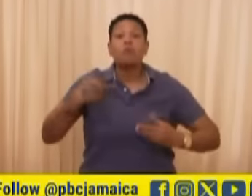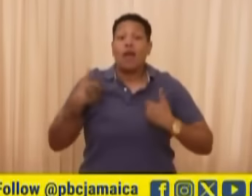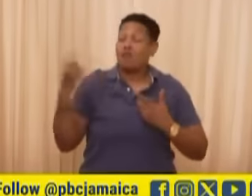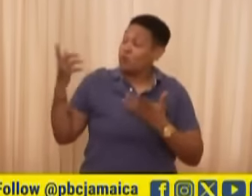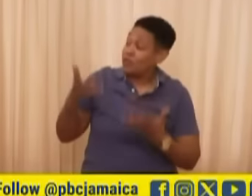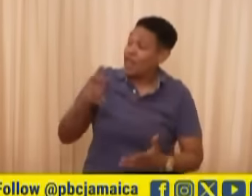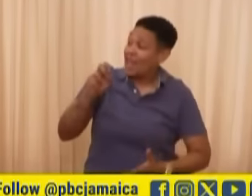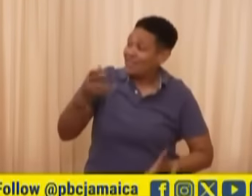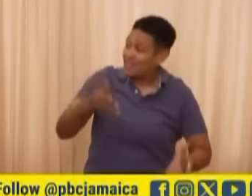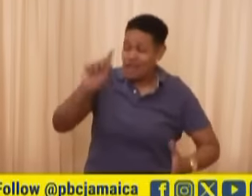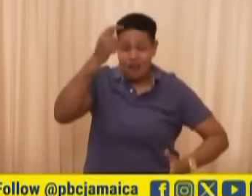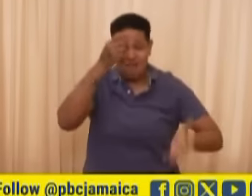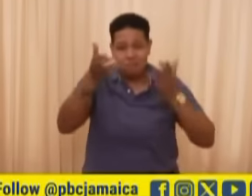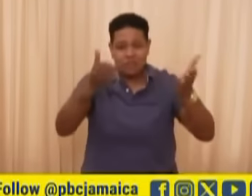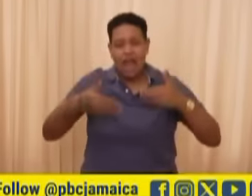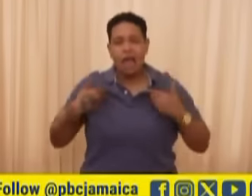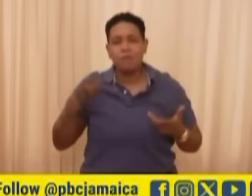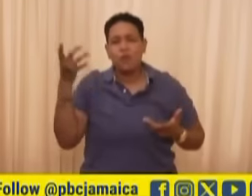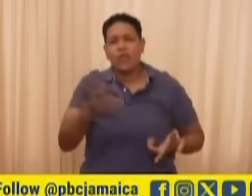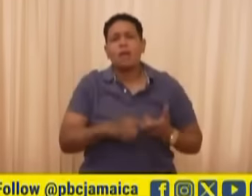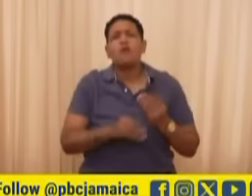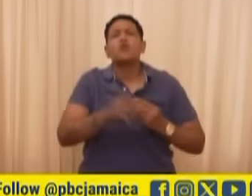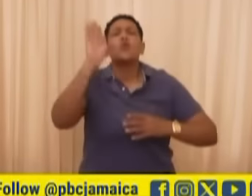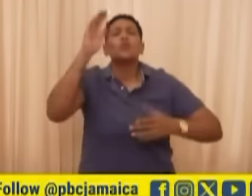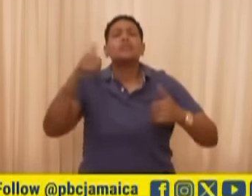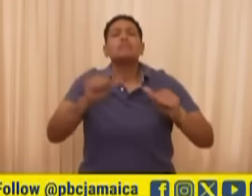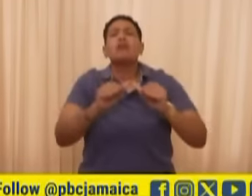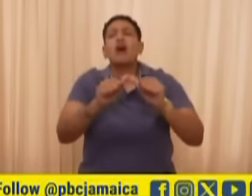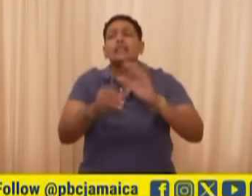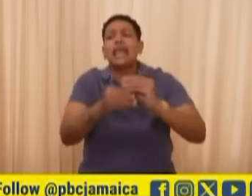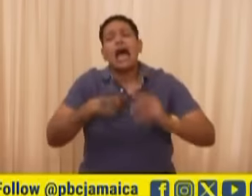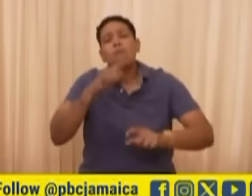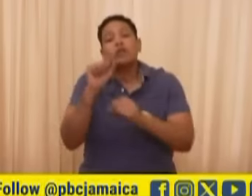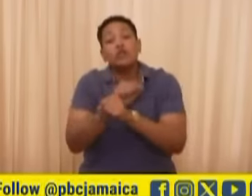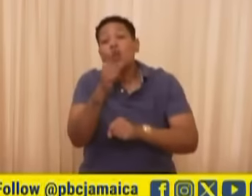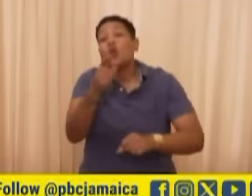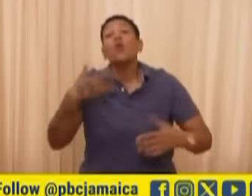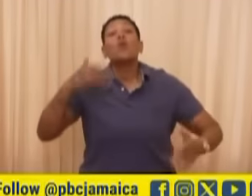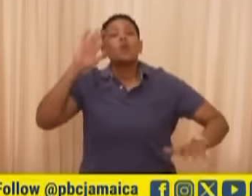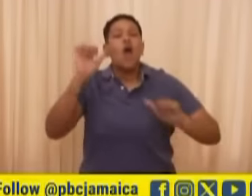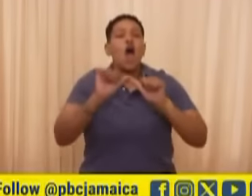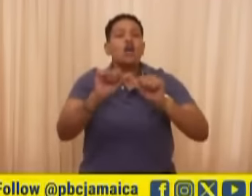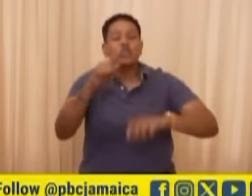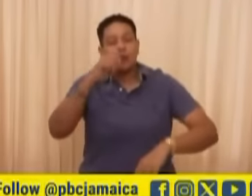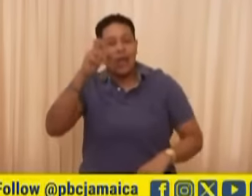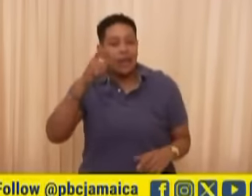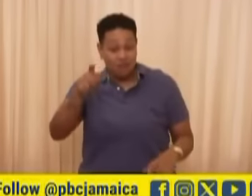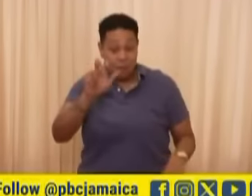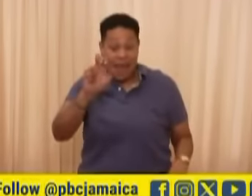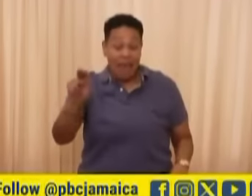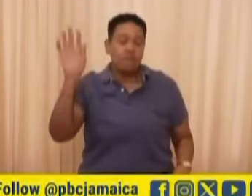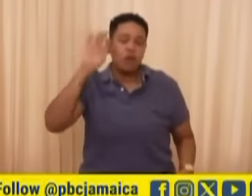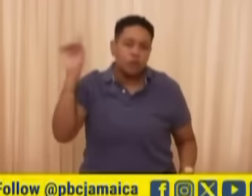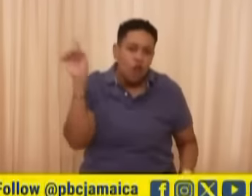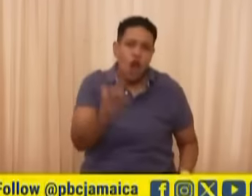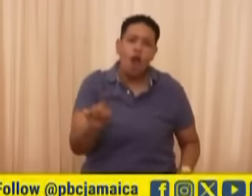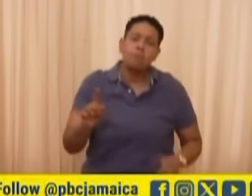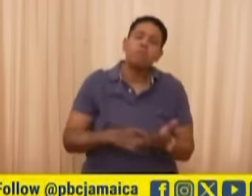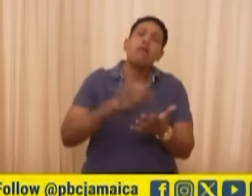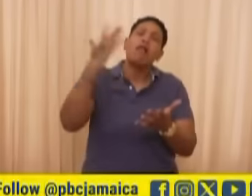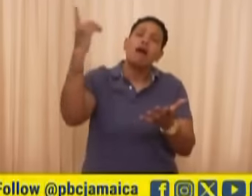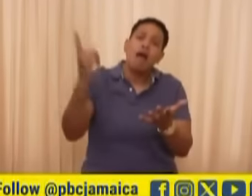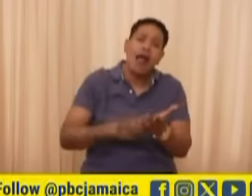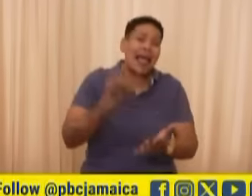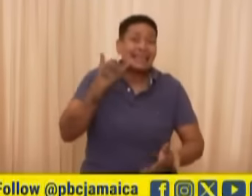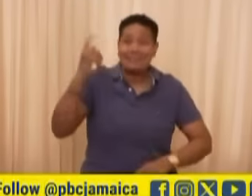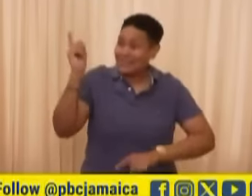you in the government service, and you will continue. I'm assuring you that we'll continue to hear from Evan. He will come on periodically.